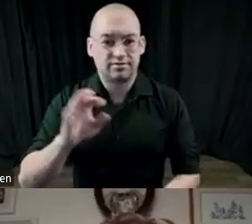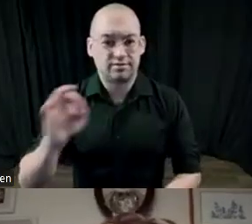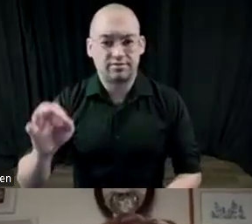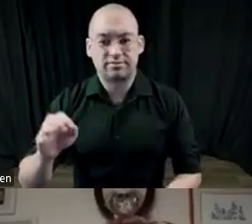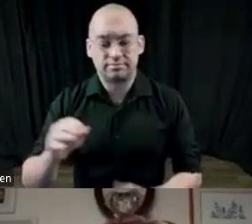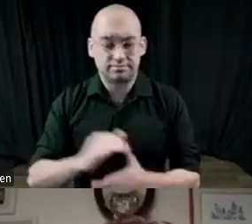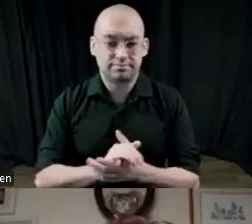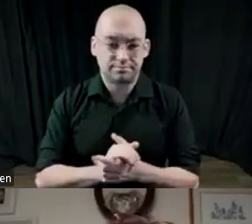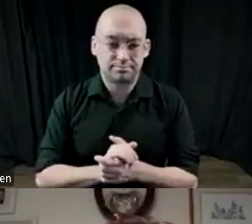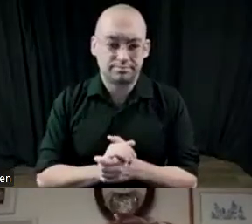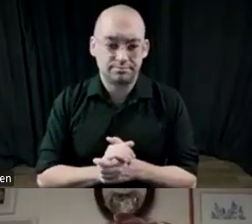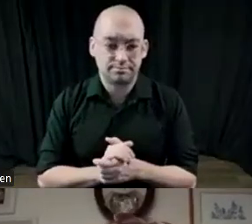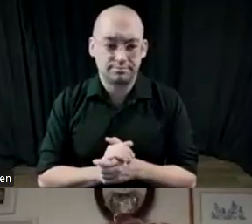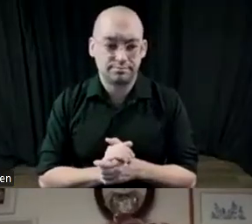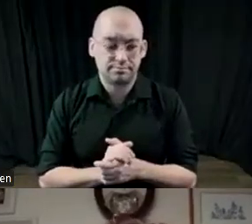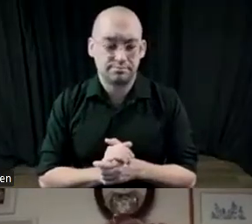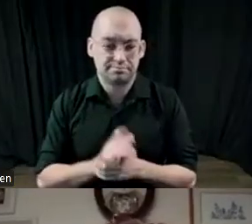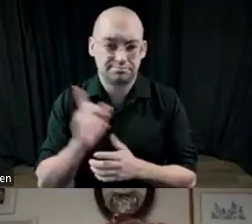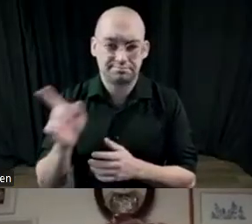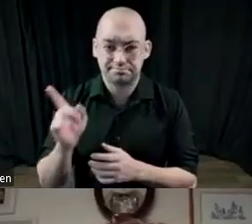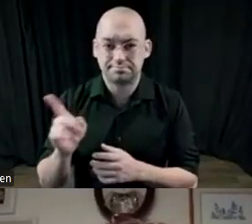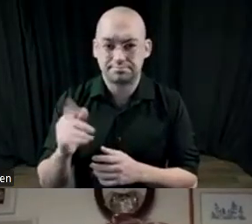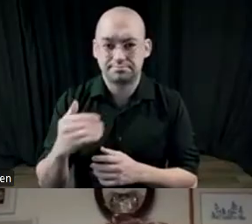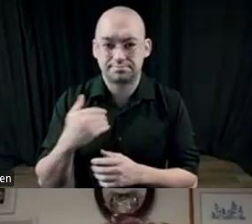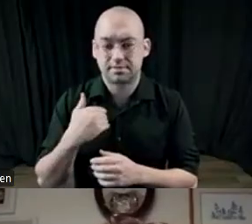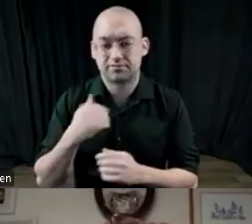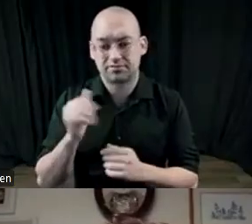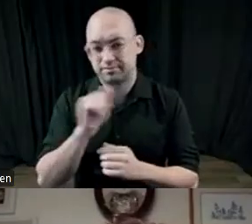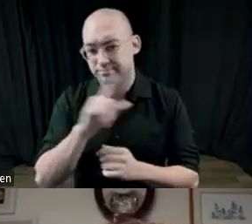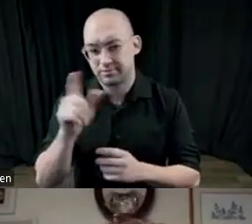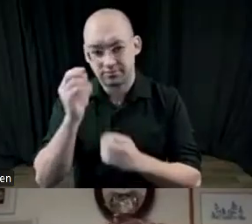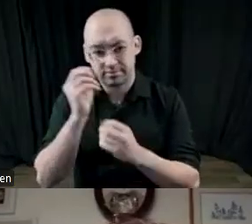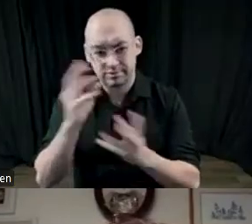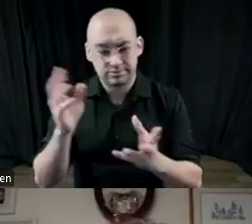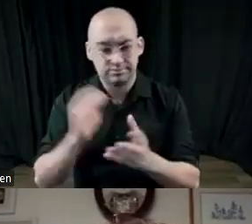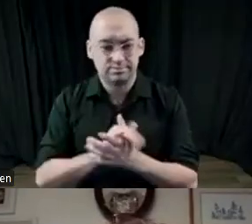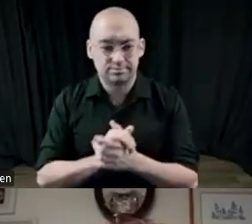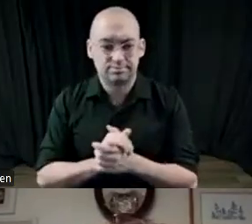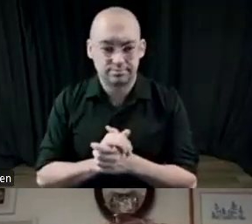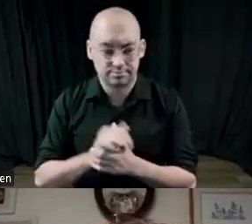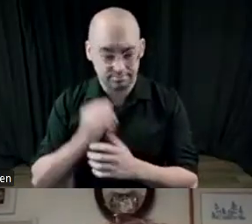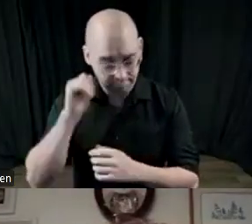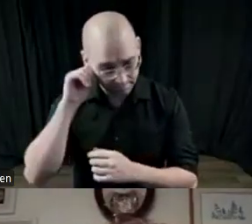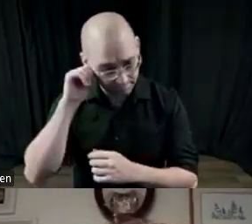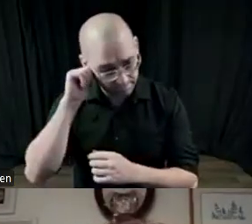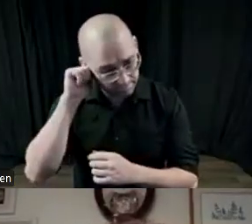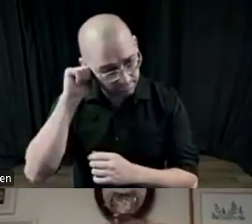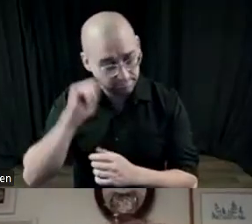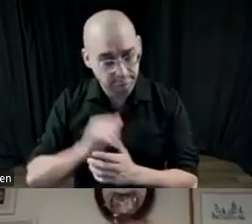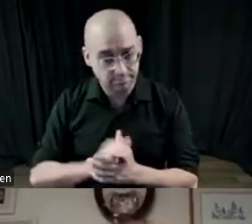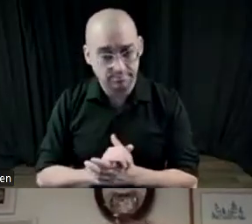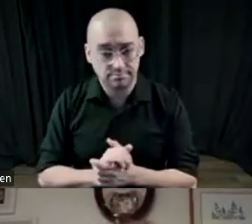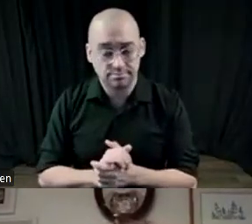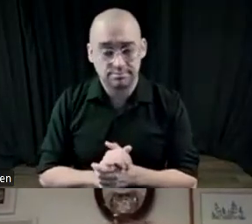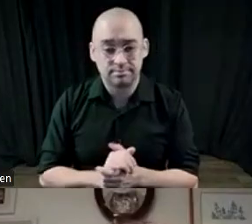idea. But she's just like, she's got all the data. She could lay this out for us in such a clear way. And I think then some people